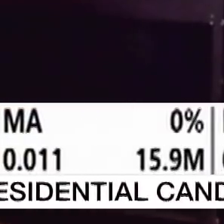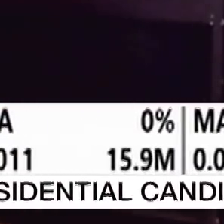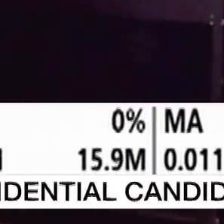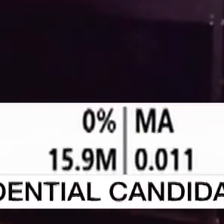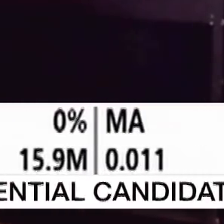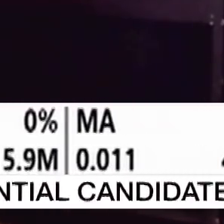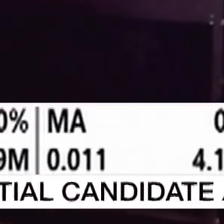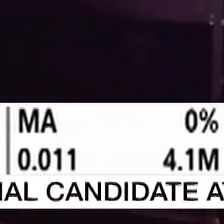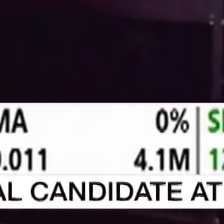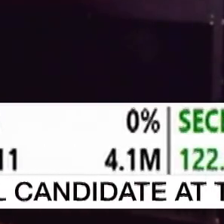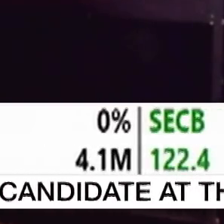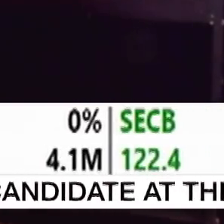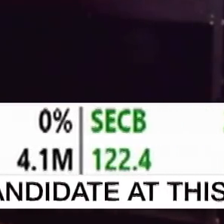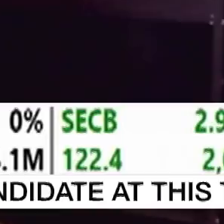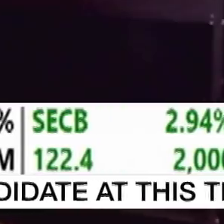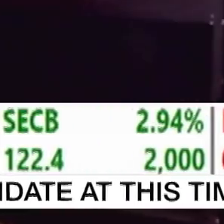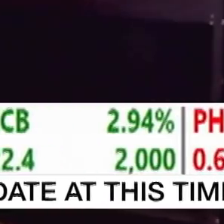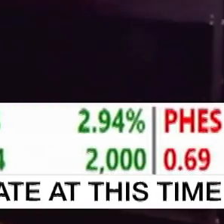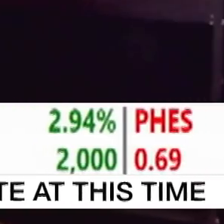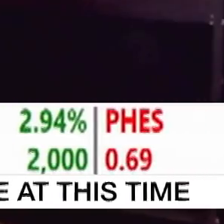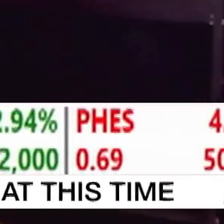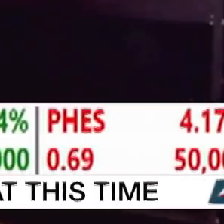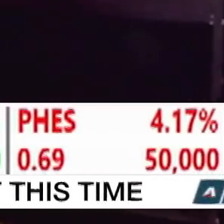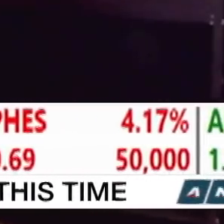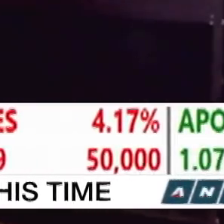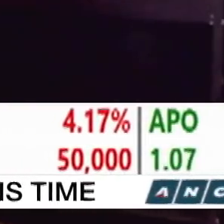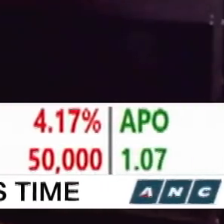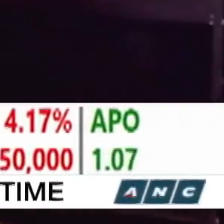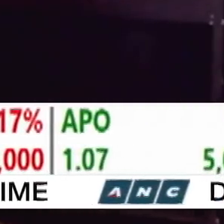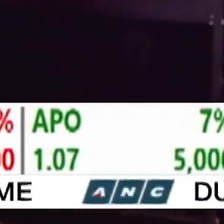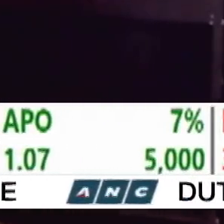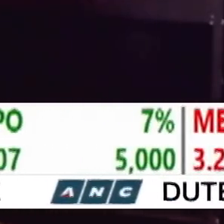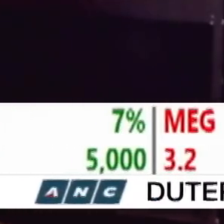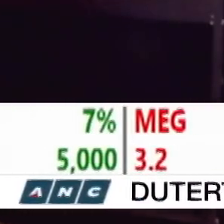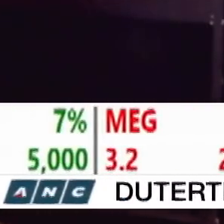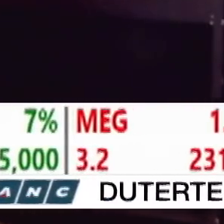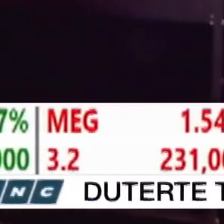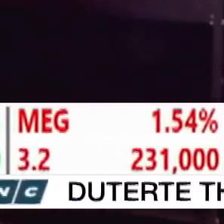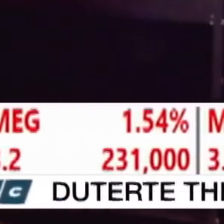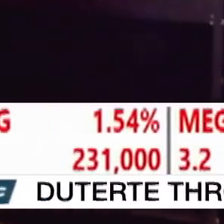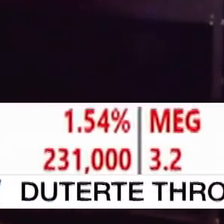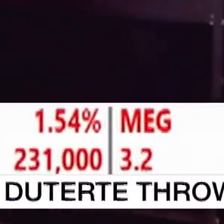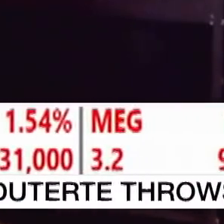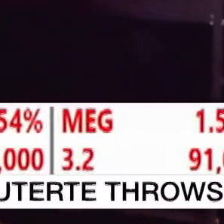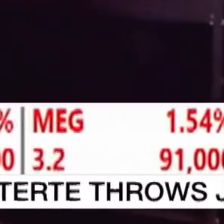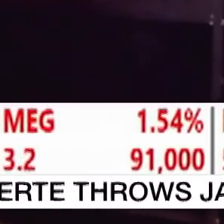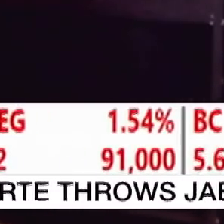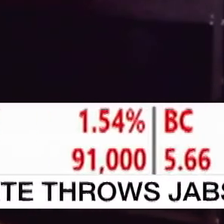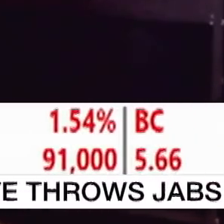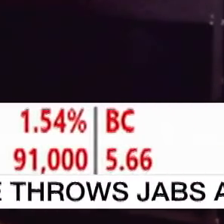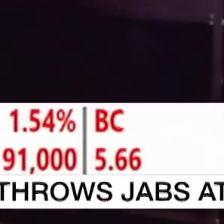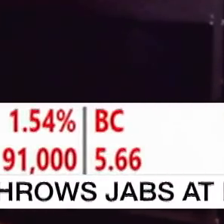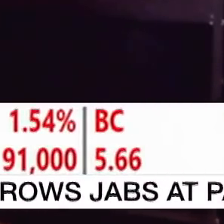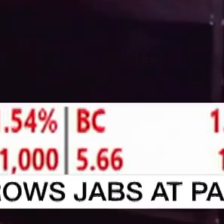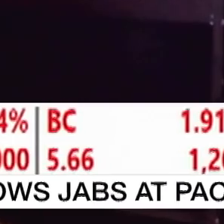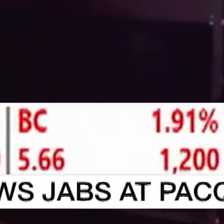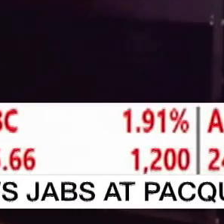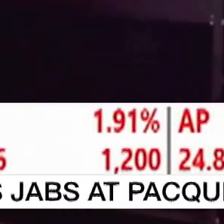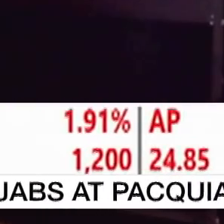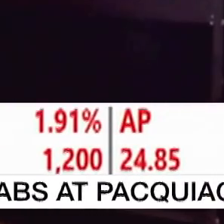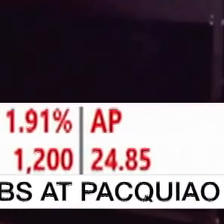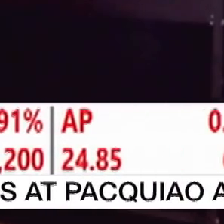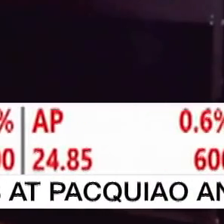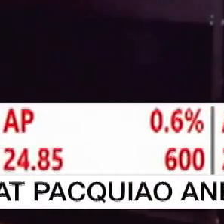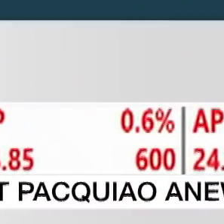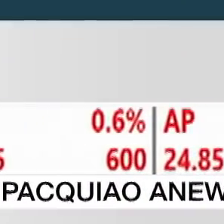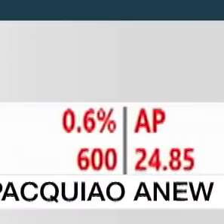administration? We'll now be speaking to the chairman of the Presidential Anti-Corruption Commission, Greco Bellica. Chairman, good afternoon to you, and